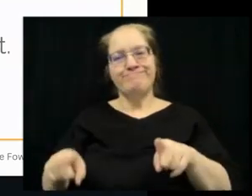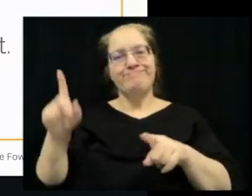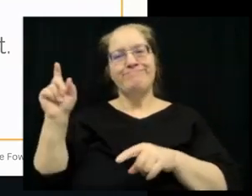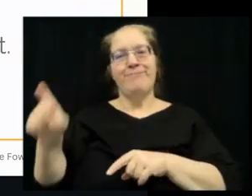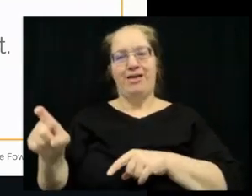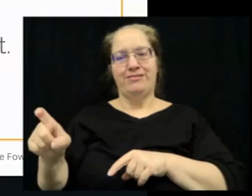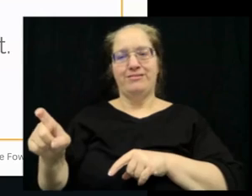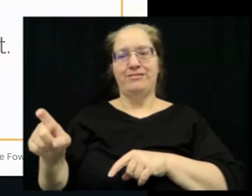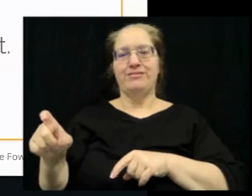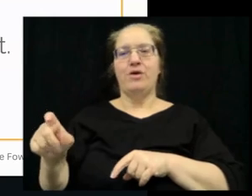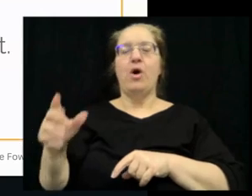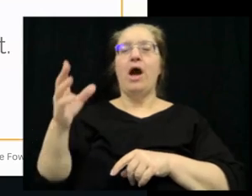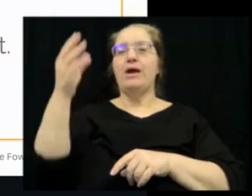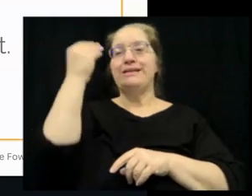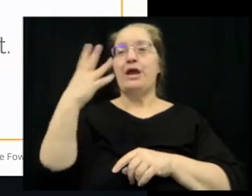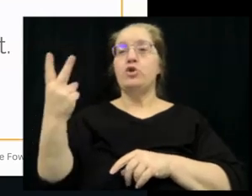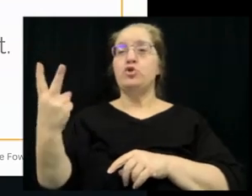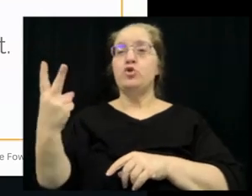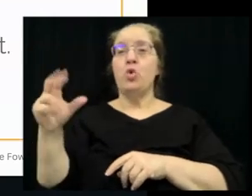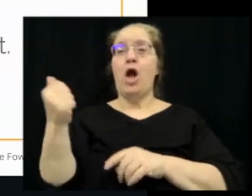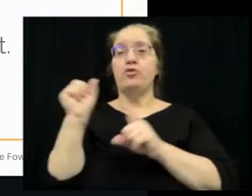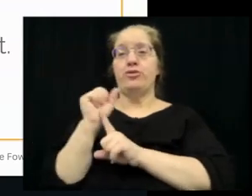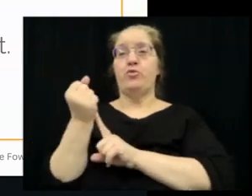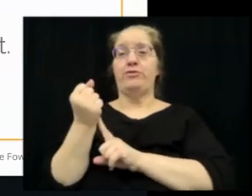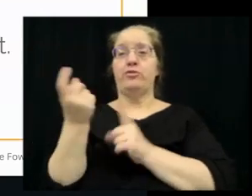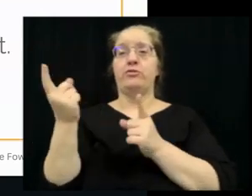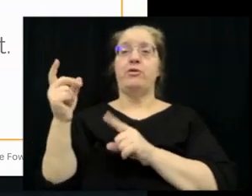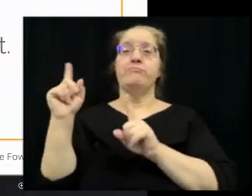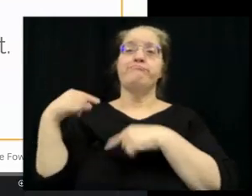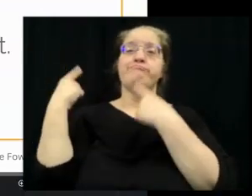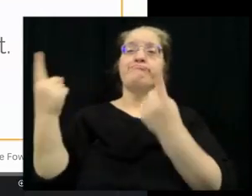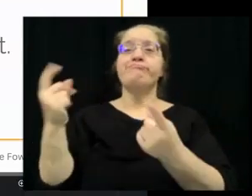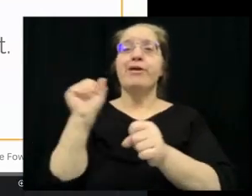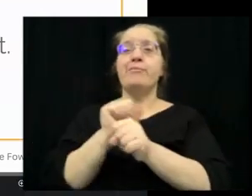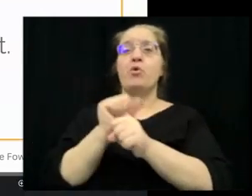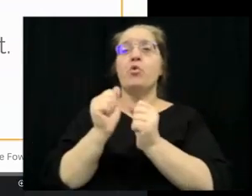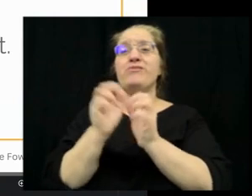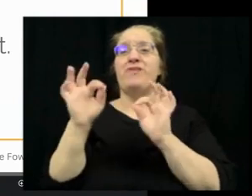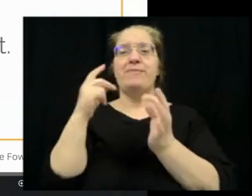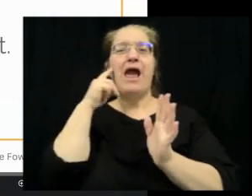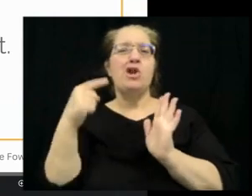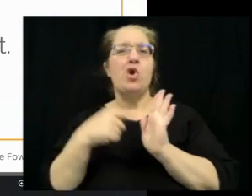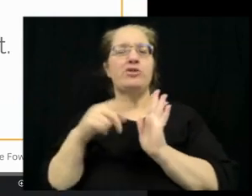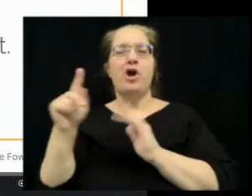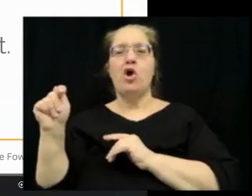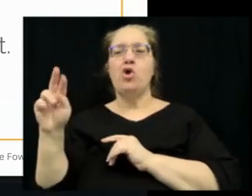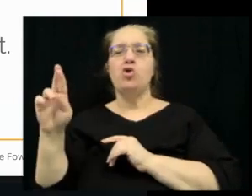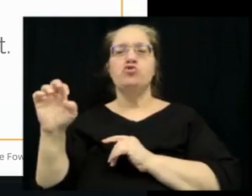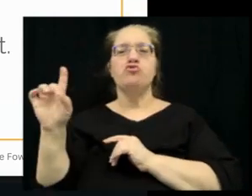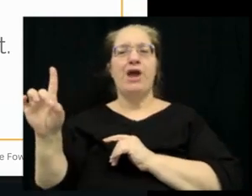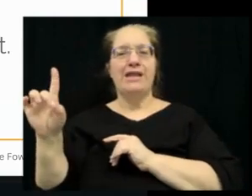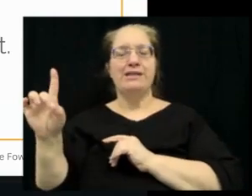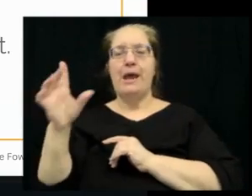other situations, because over the years I've been working with families, I noticed a trend. And parents